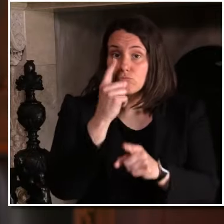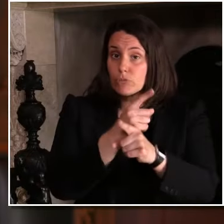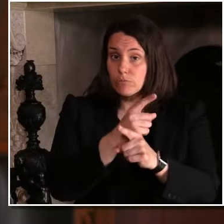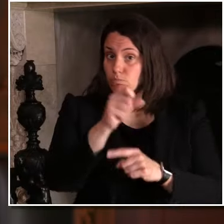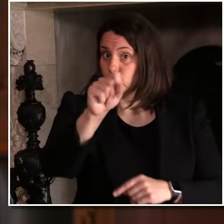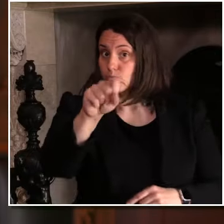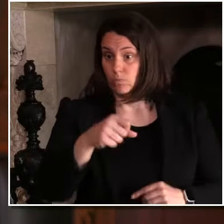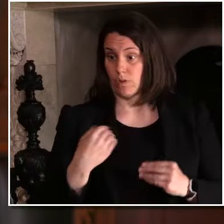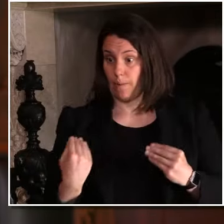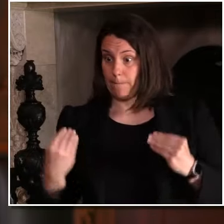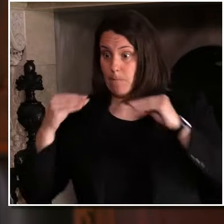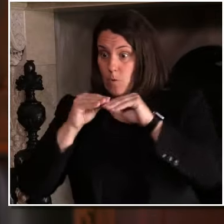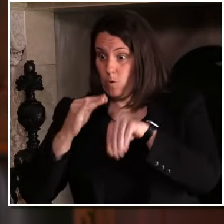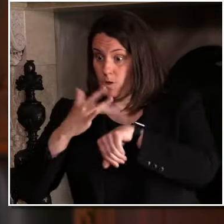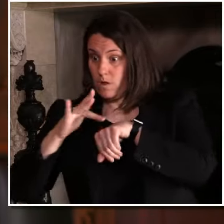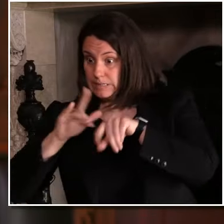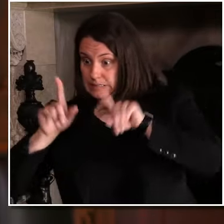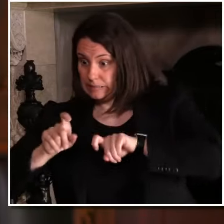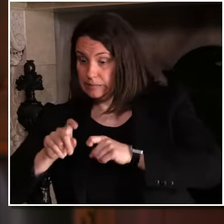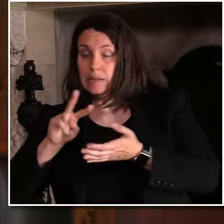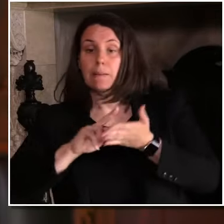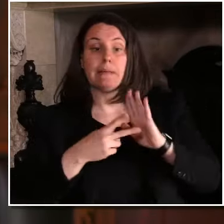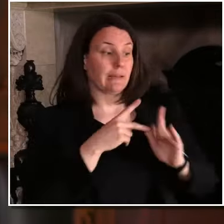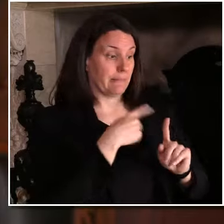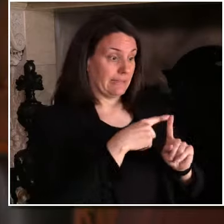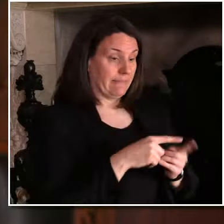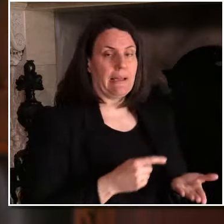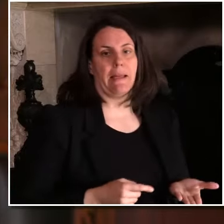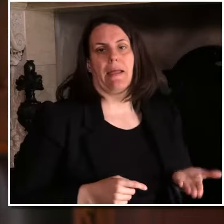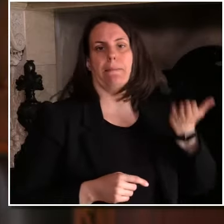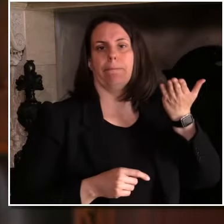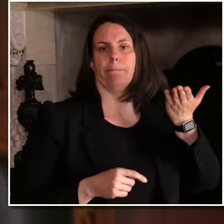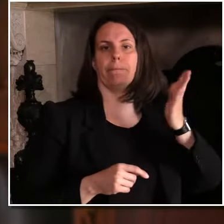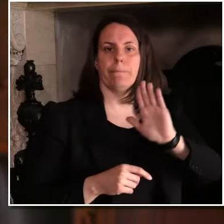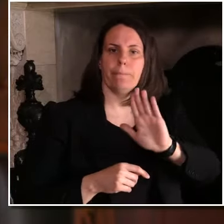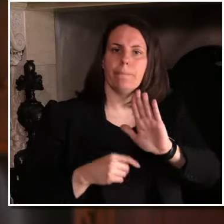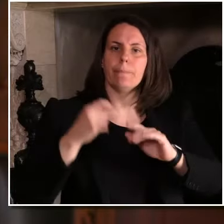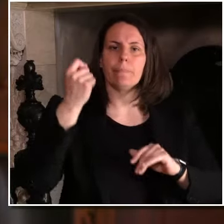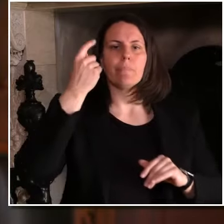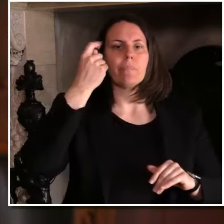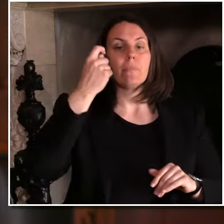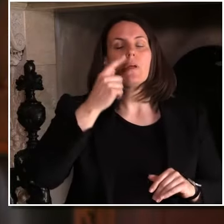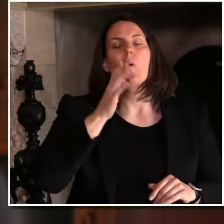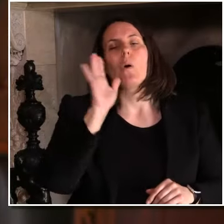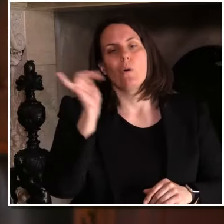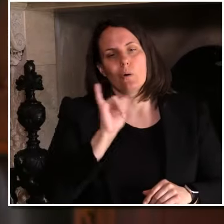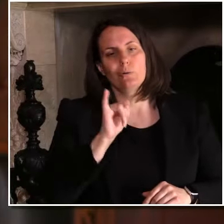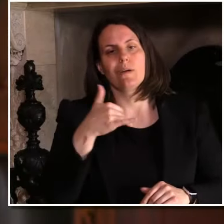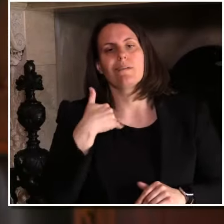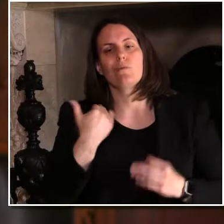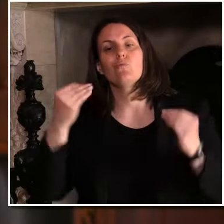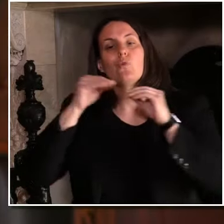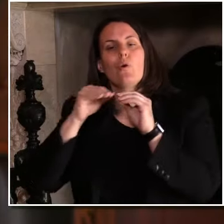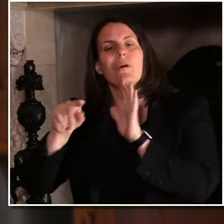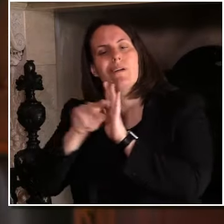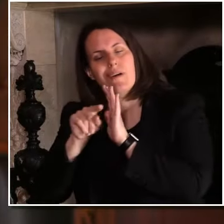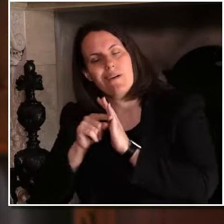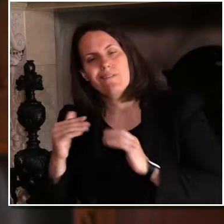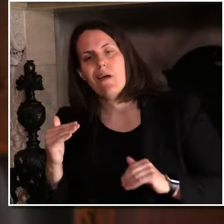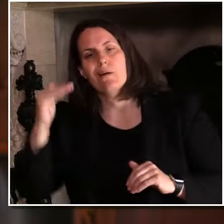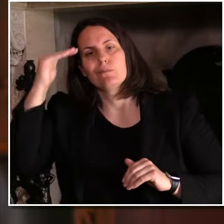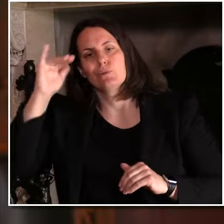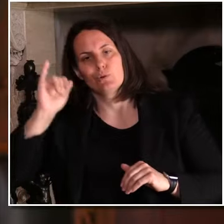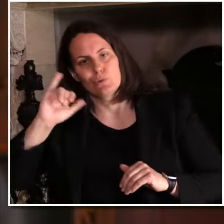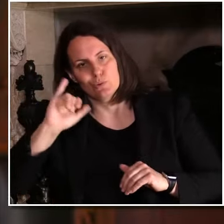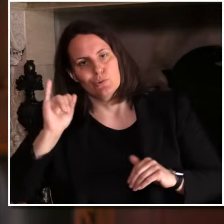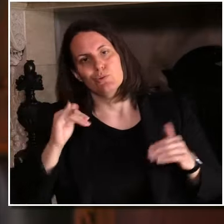find more negative results the more testing we put out into the community. But it's a critical part of understanding the prevalence of the disease and being able